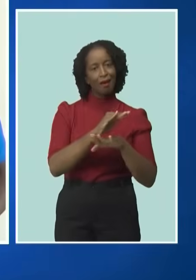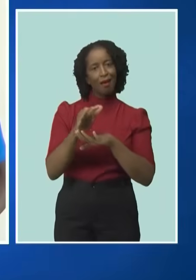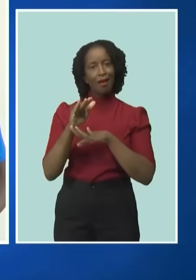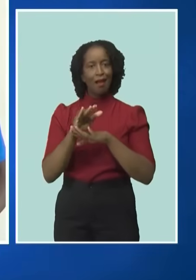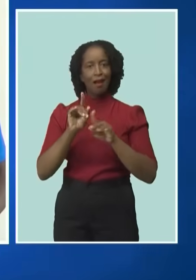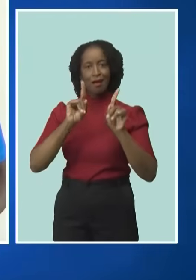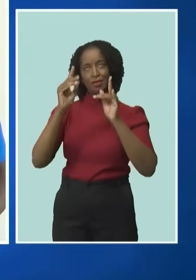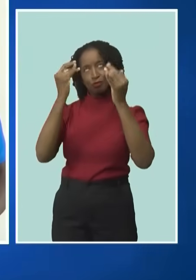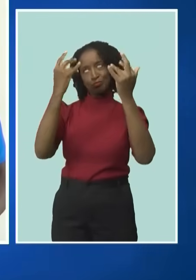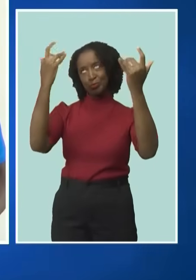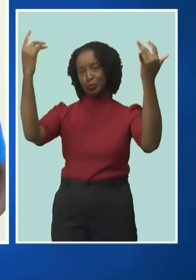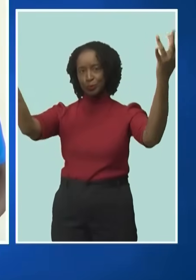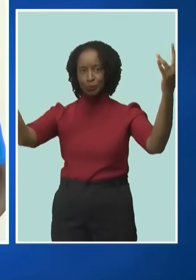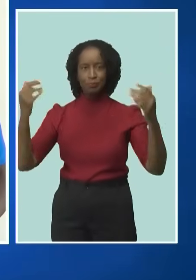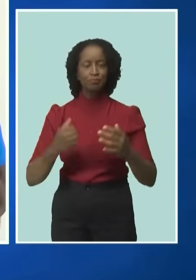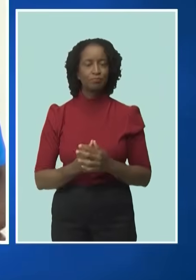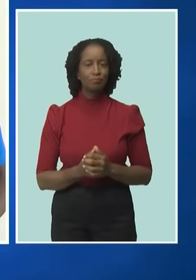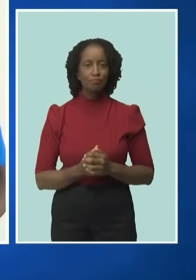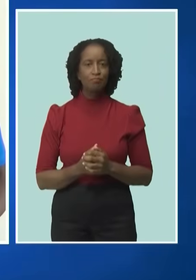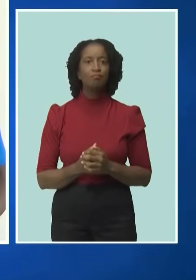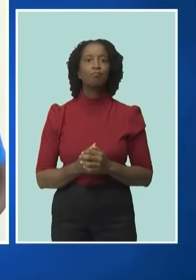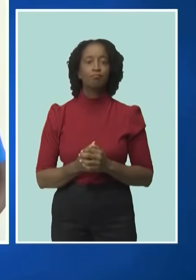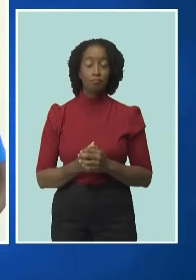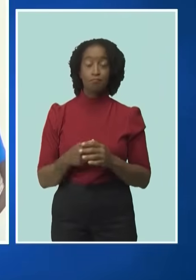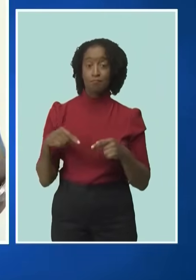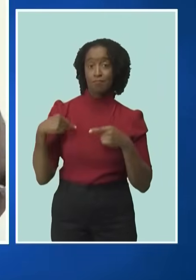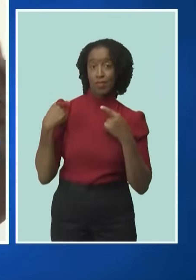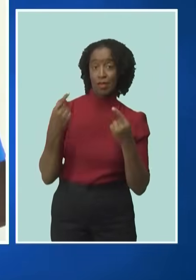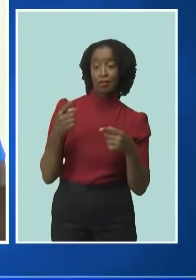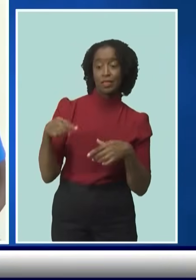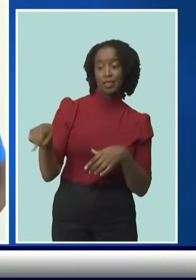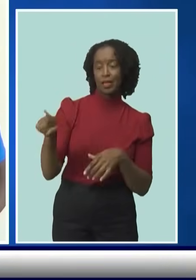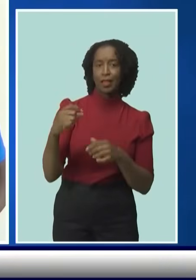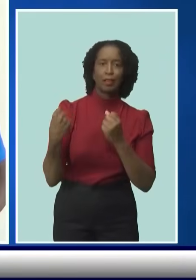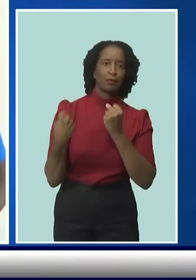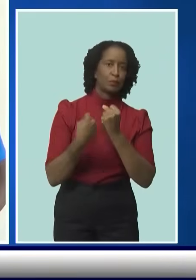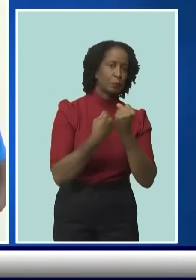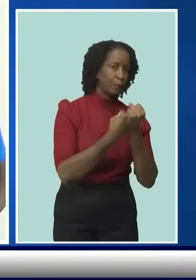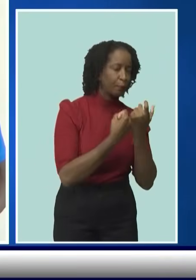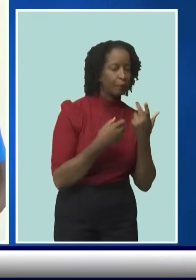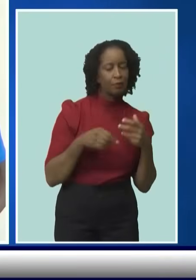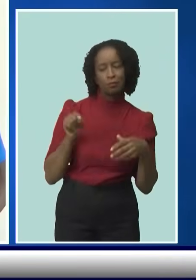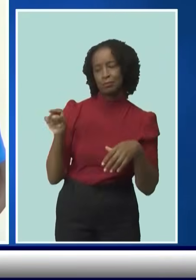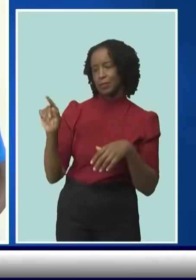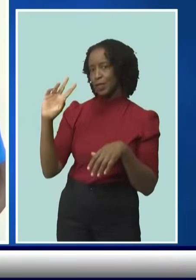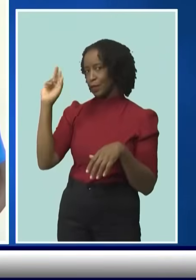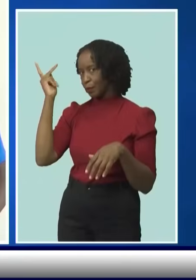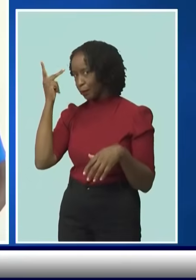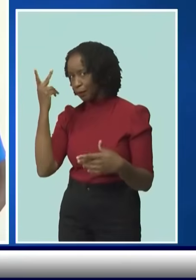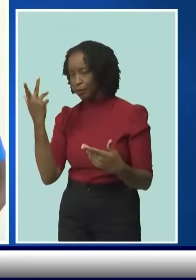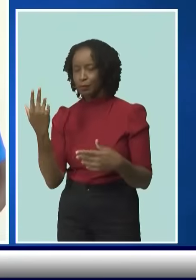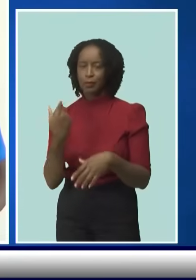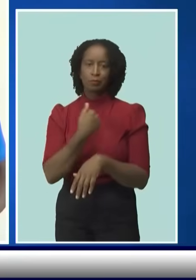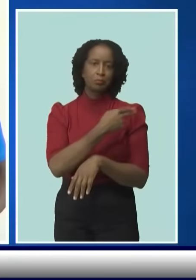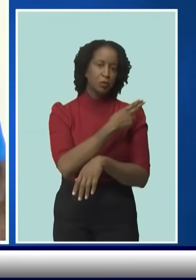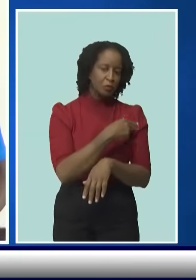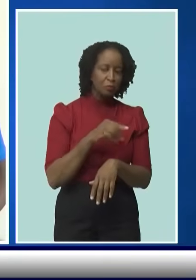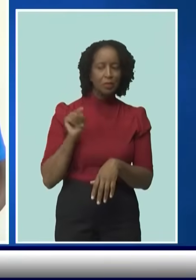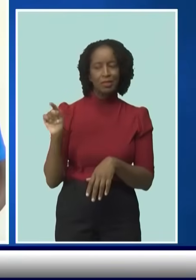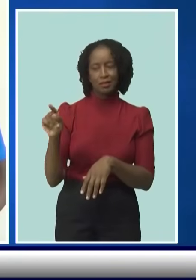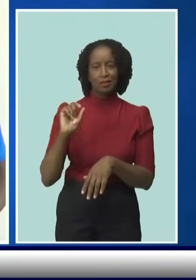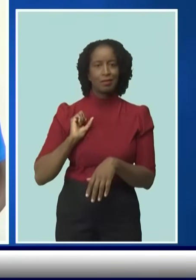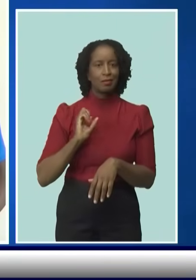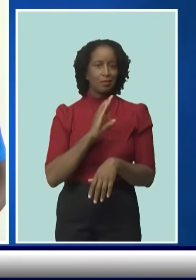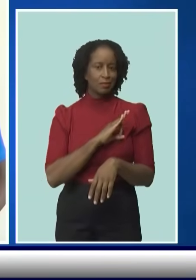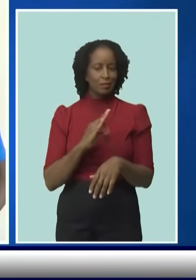we had some support already from places like Parliament and the Create staff, and people coming out and